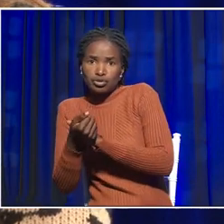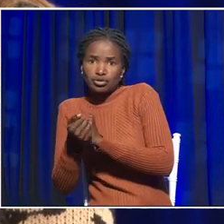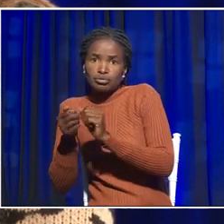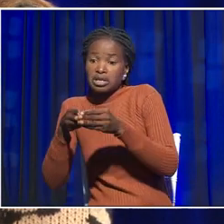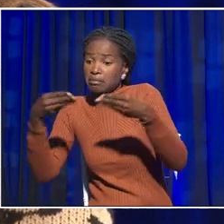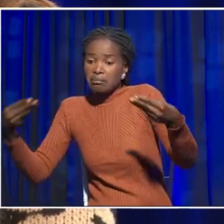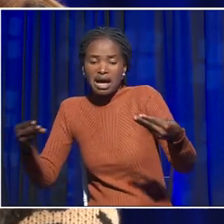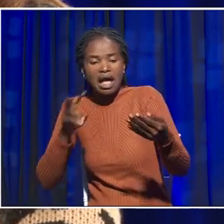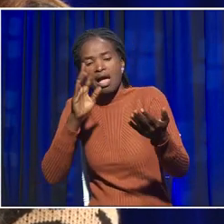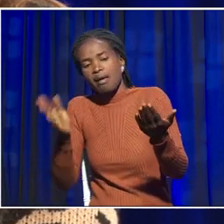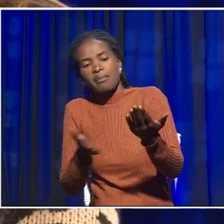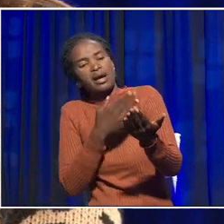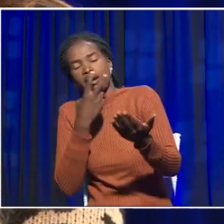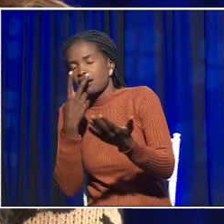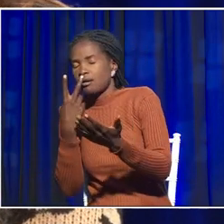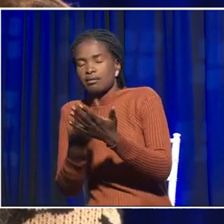online opportunities.